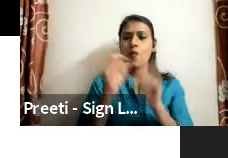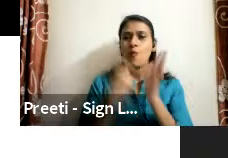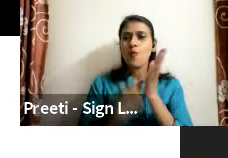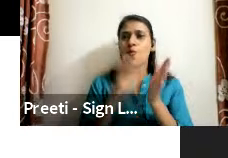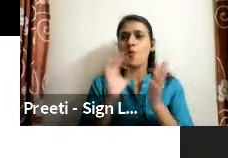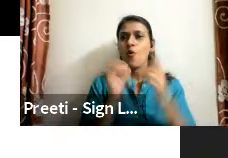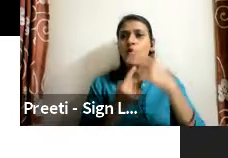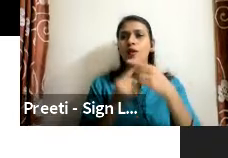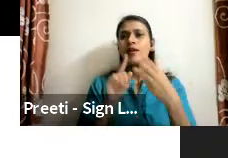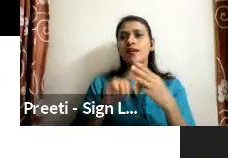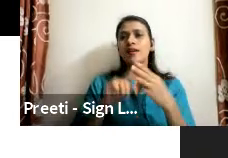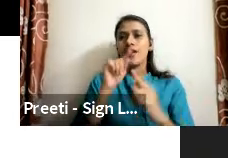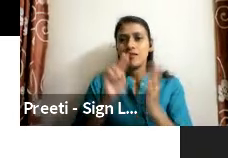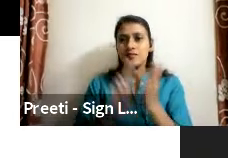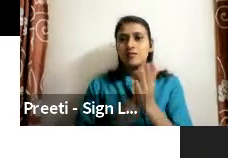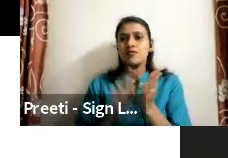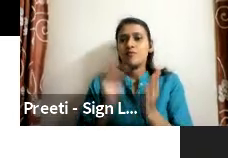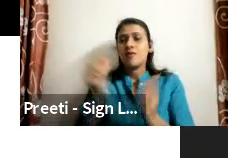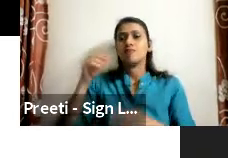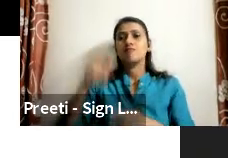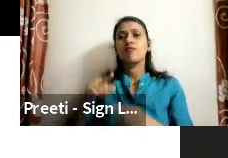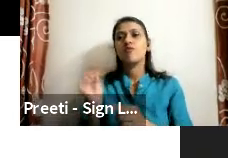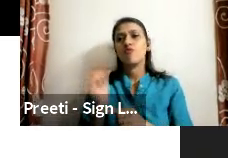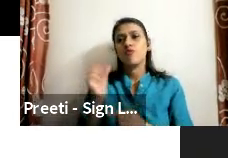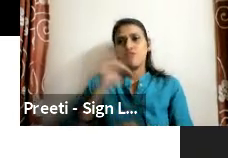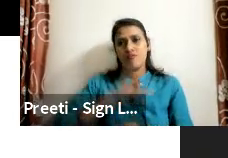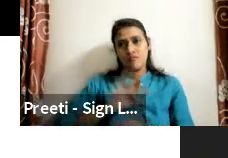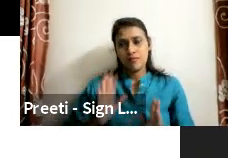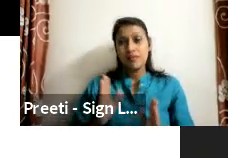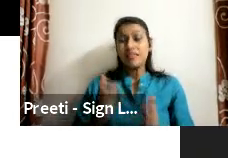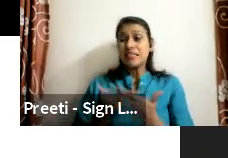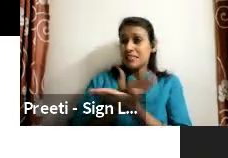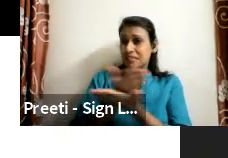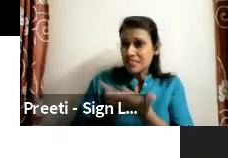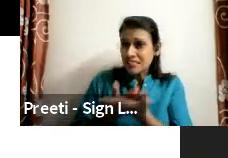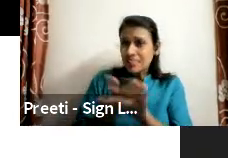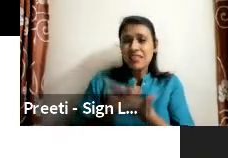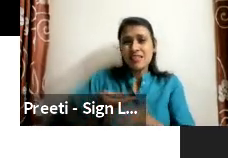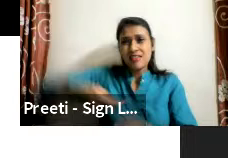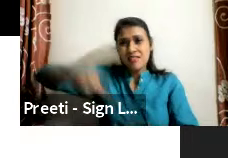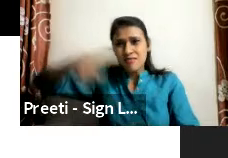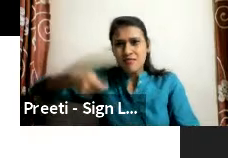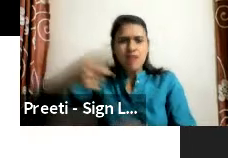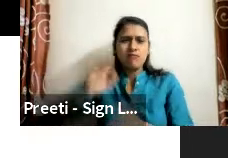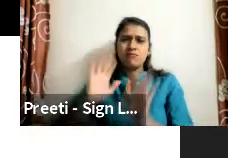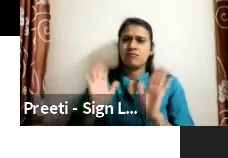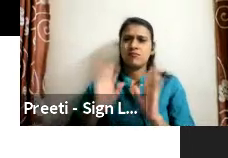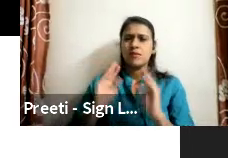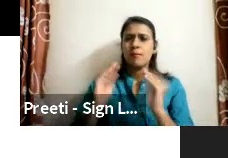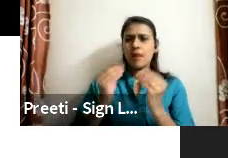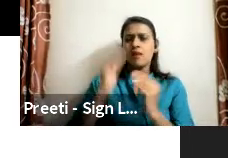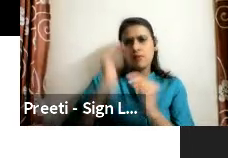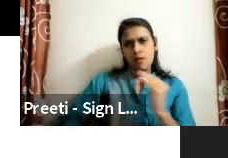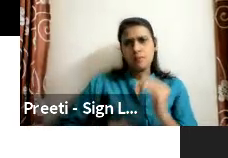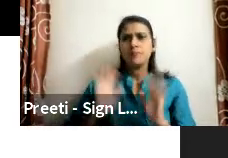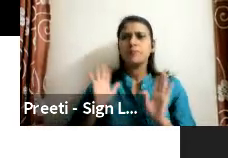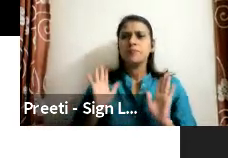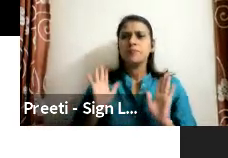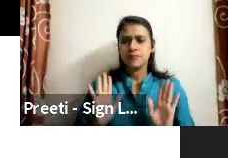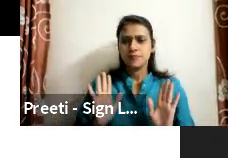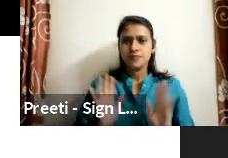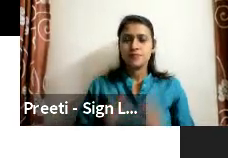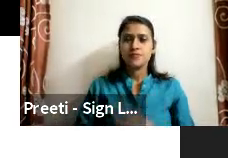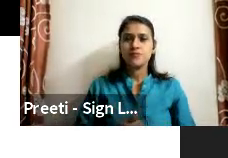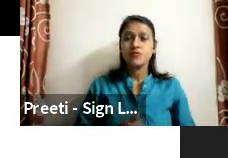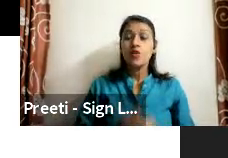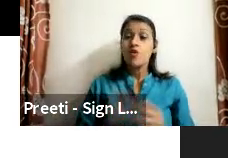Yes, do avoid very spicy and very fried food, but otherwise high protein meals are advised. Take a lot